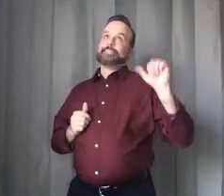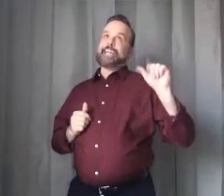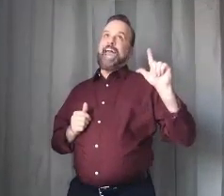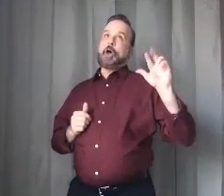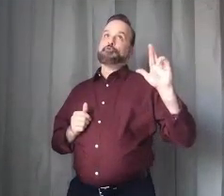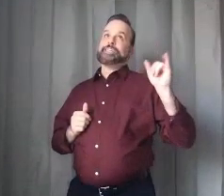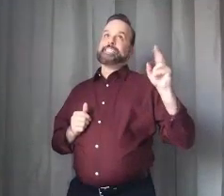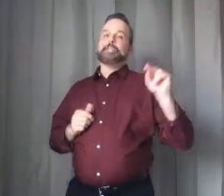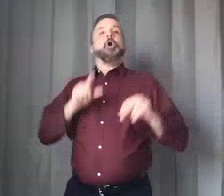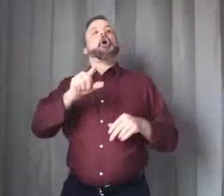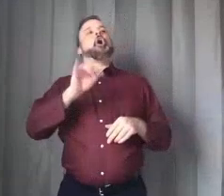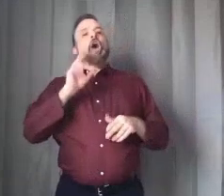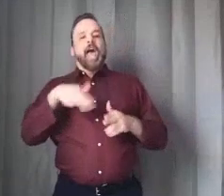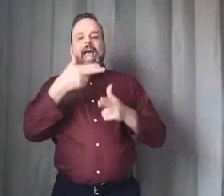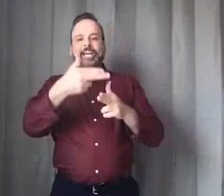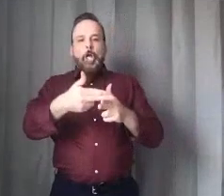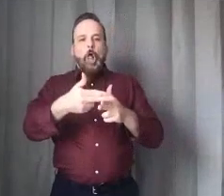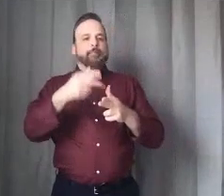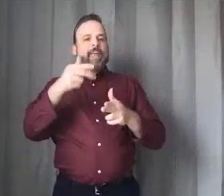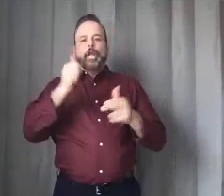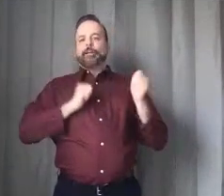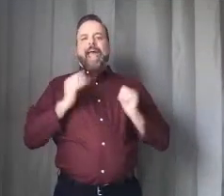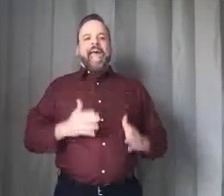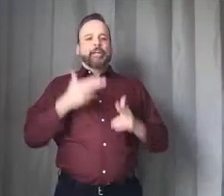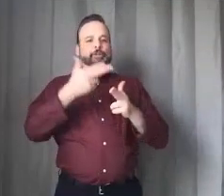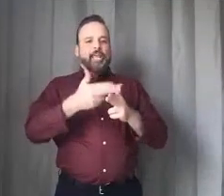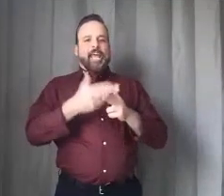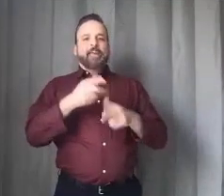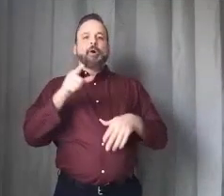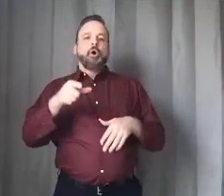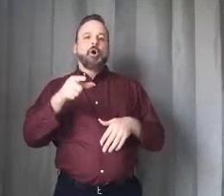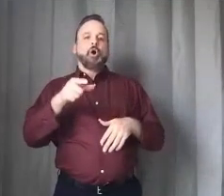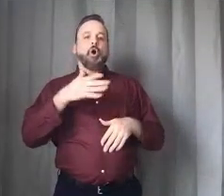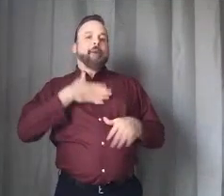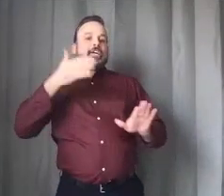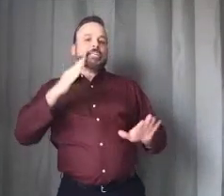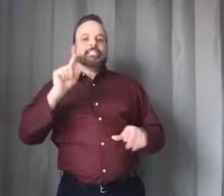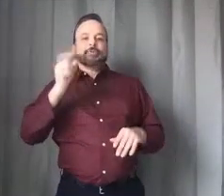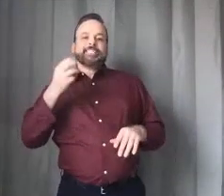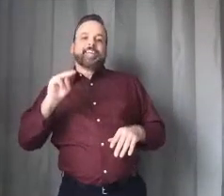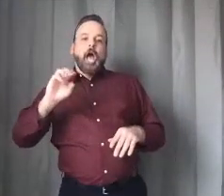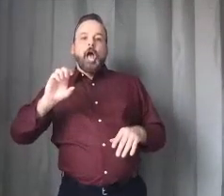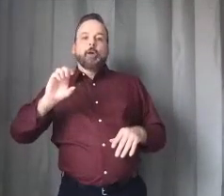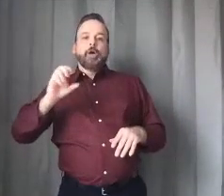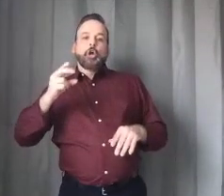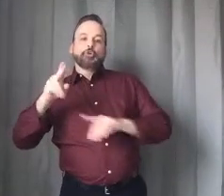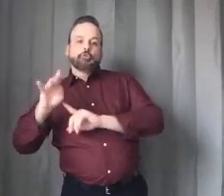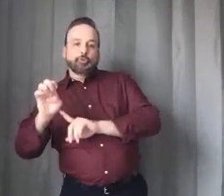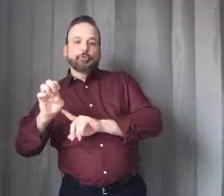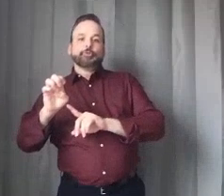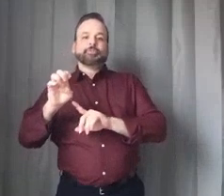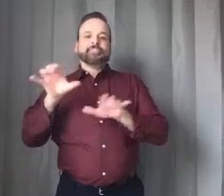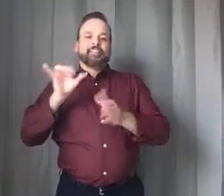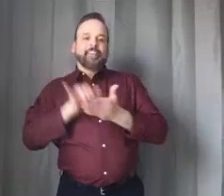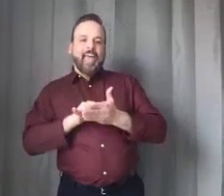Yeah, Lando Calrissian. I call everyone by their actor names. Like, I'll be like all into it. I'm like, oh my goodness, when Tom Cruise did this. So yes, when